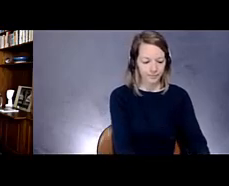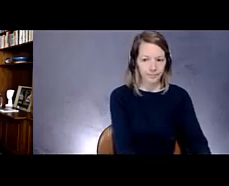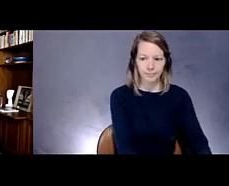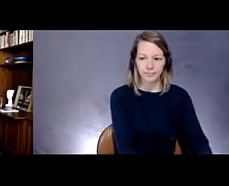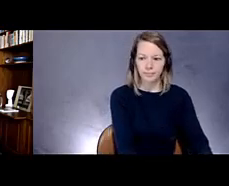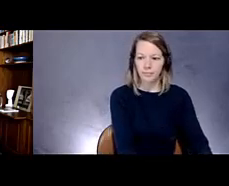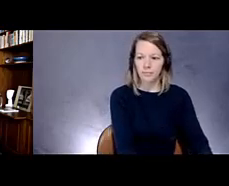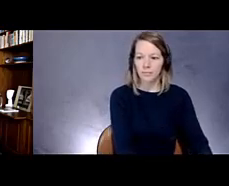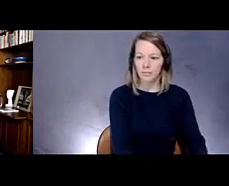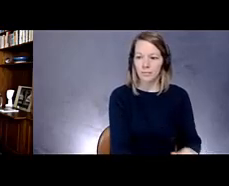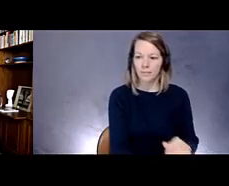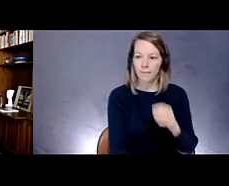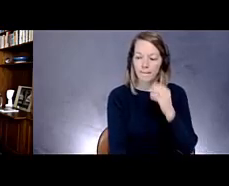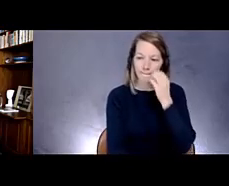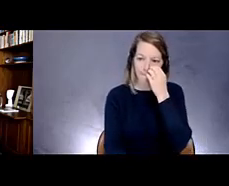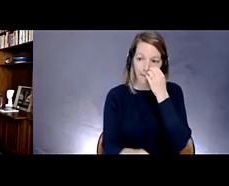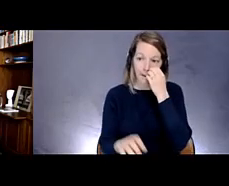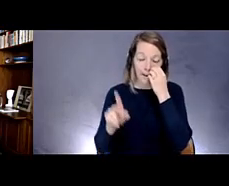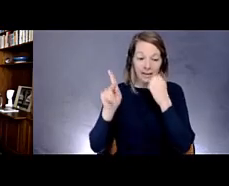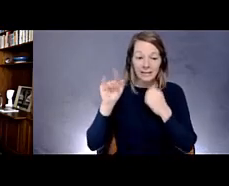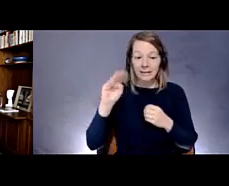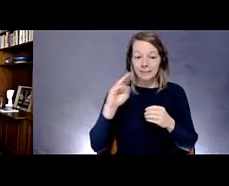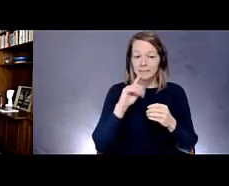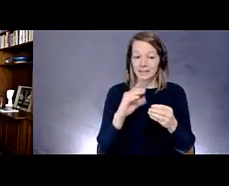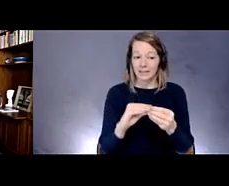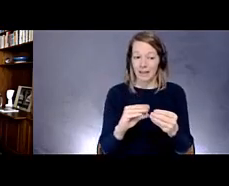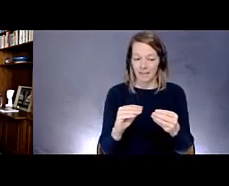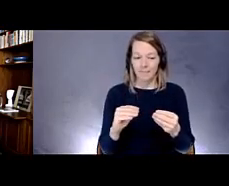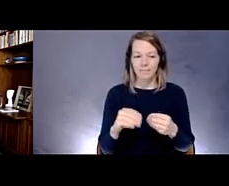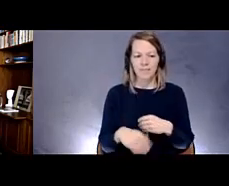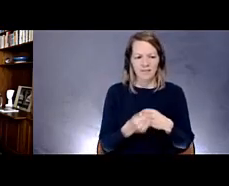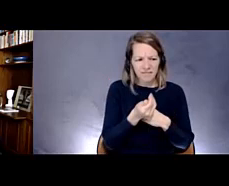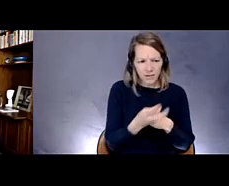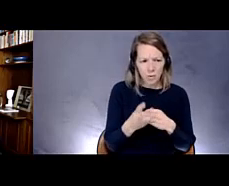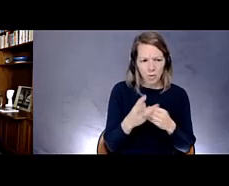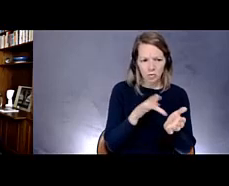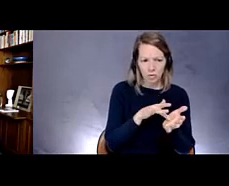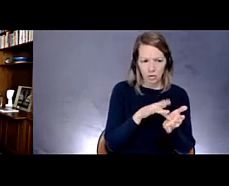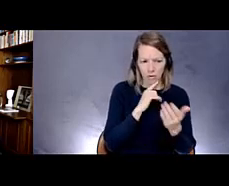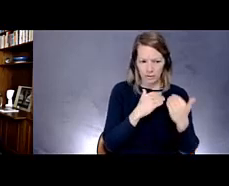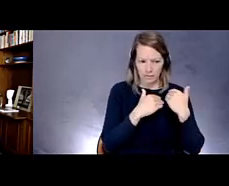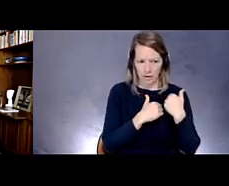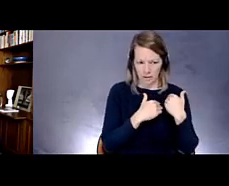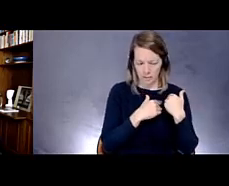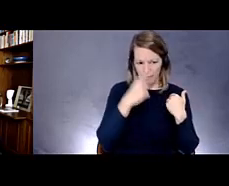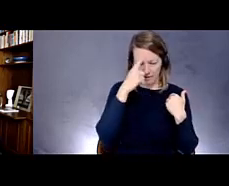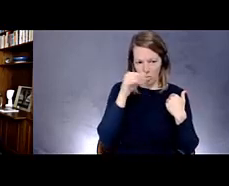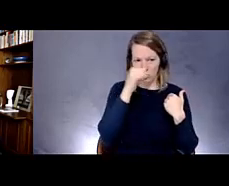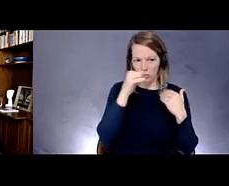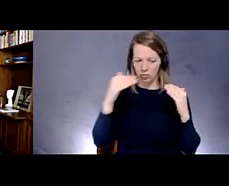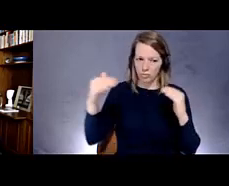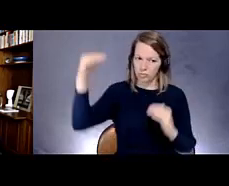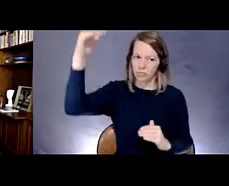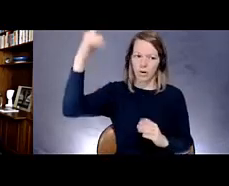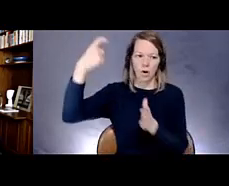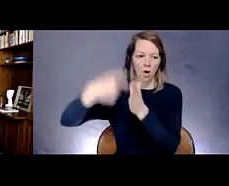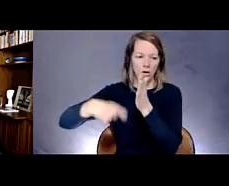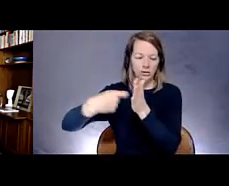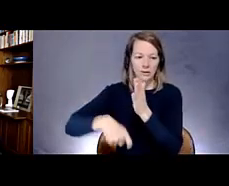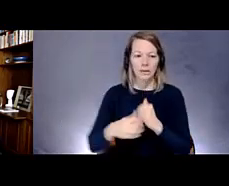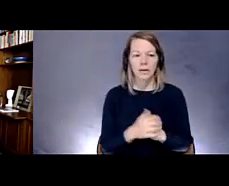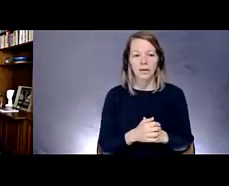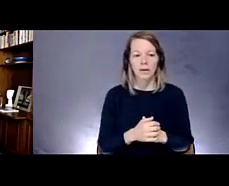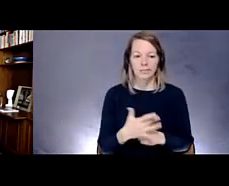said, next slide, yeah. As Kim said, a small number of drugs are responsible for a large percentage of the cost. And